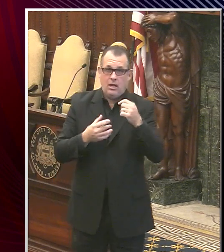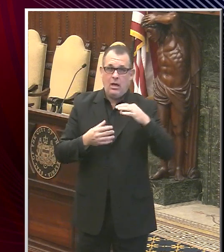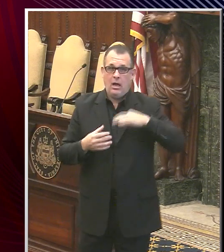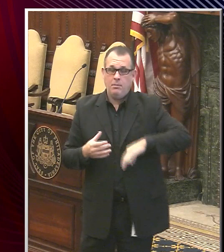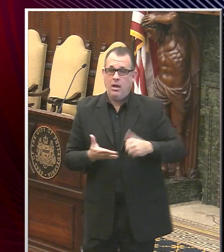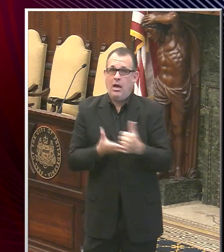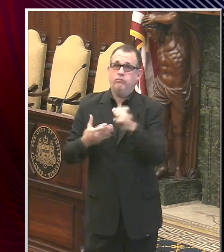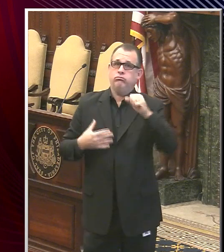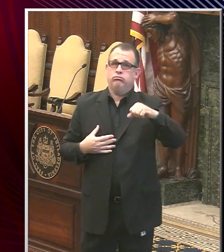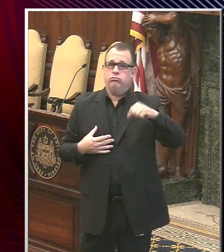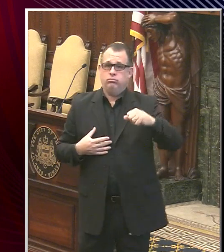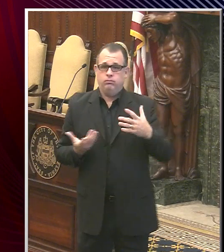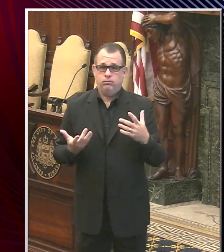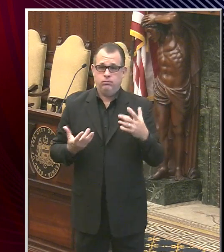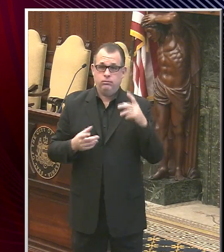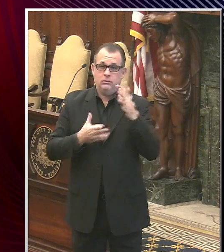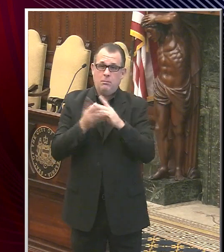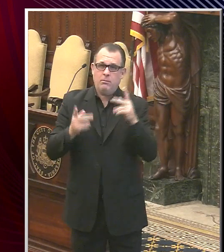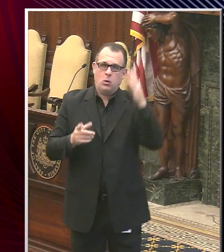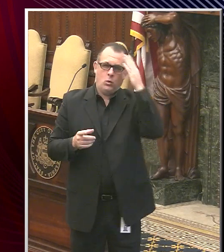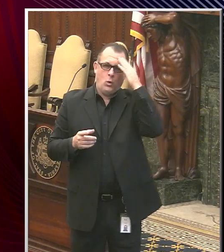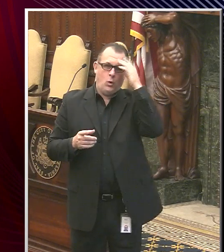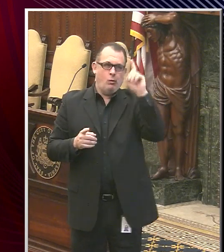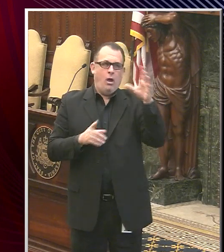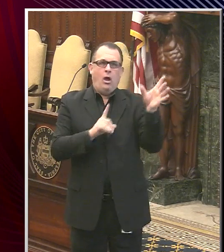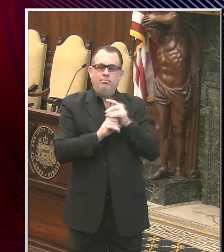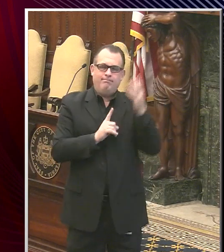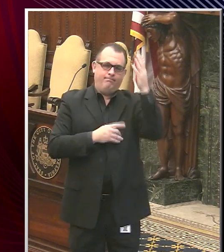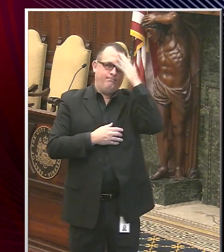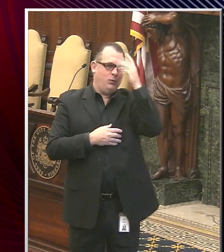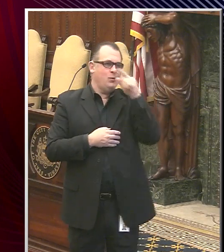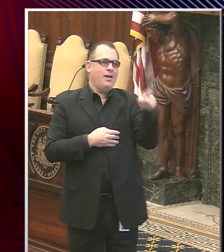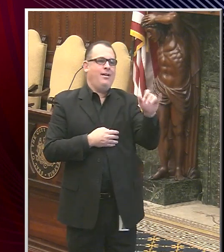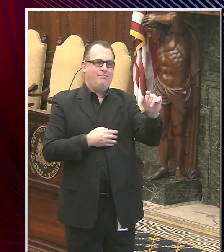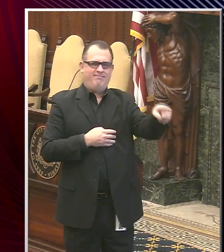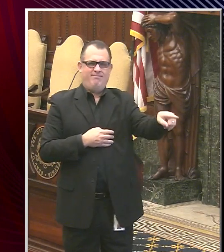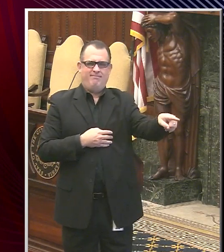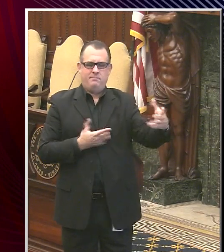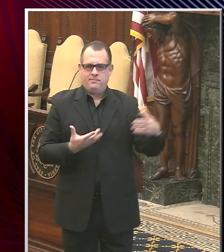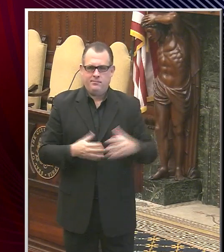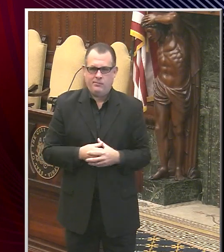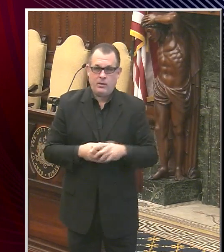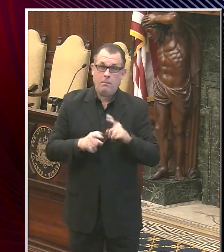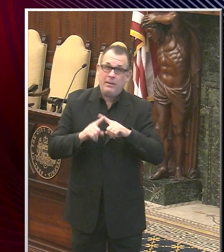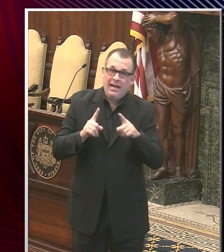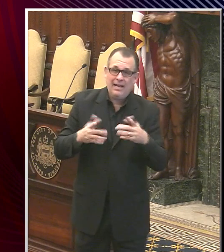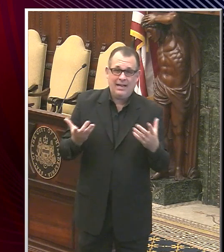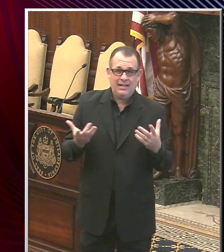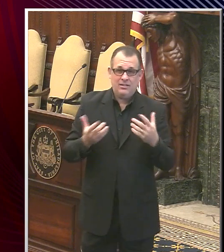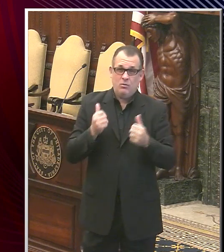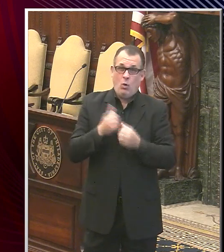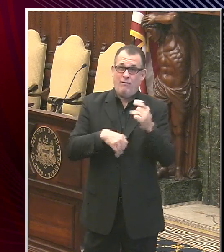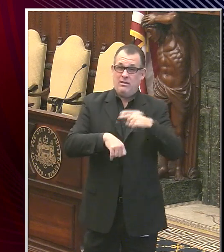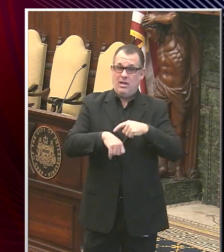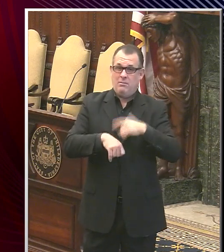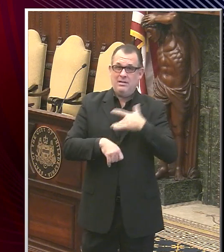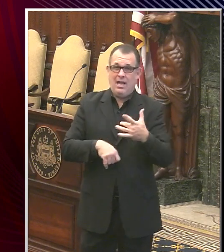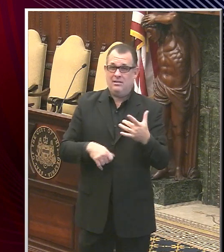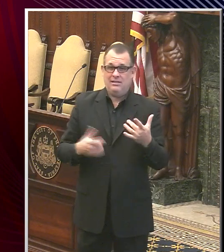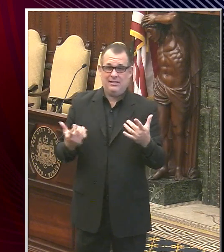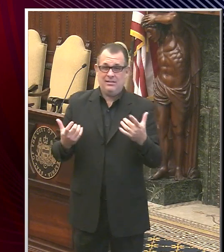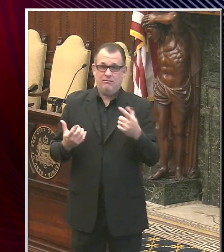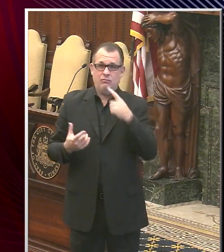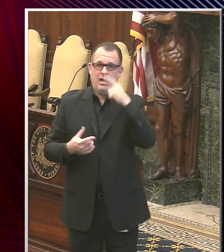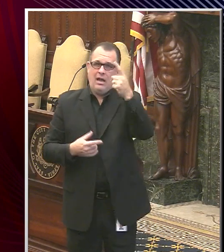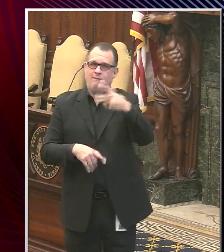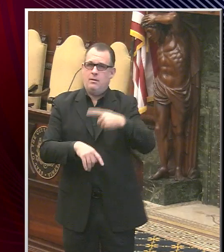there are some people who know where they got the infection from. And so that is where a lot of our information comes. But most of the time, at least half the time, the